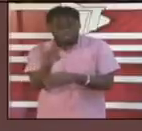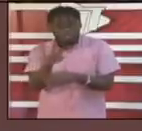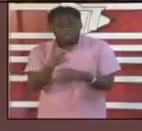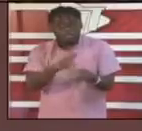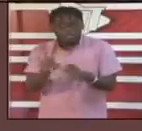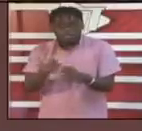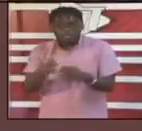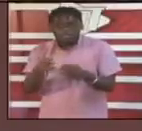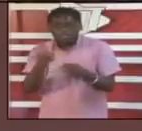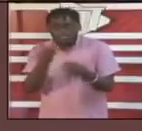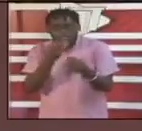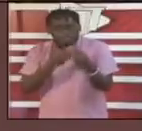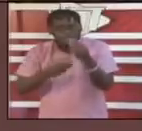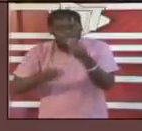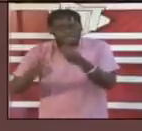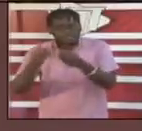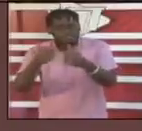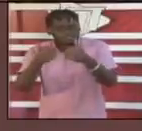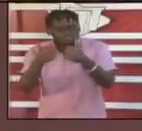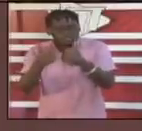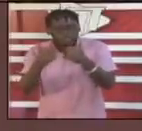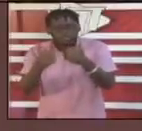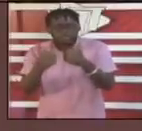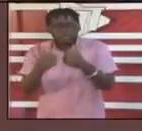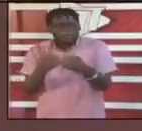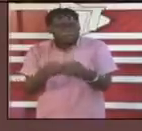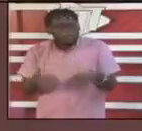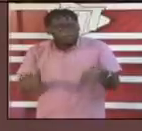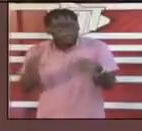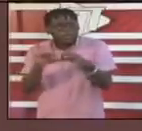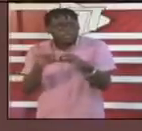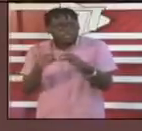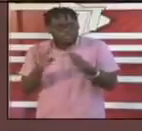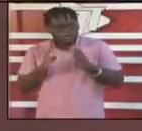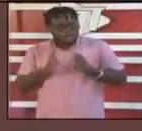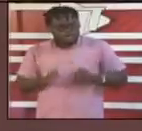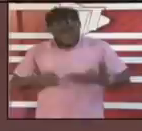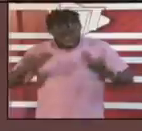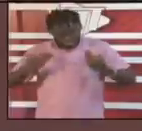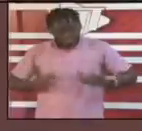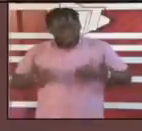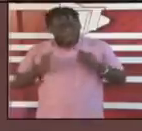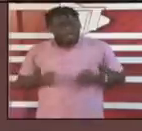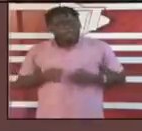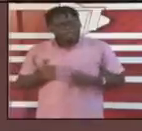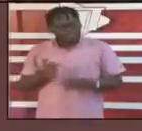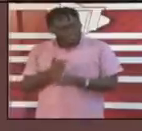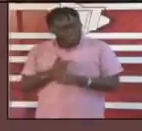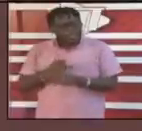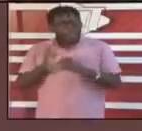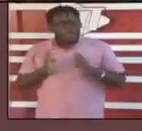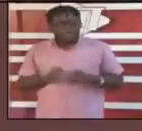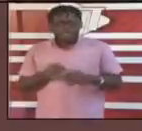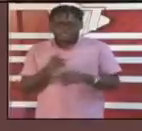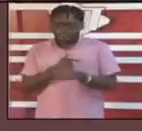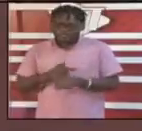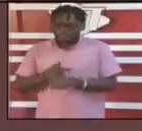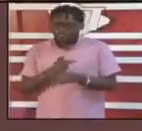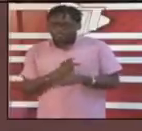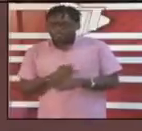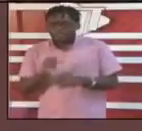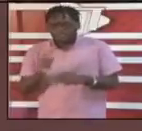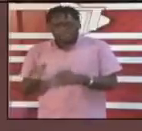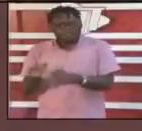body needs the right nutrients to function well. Studying on an empty stomach can leave you